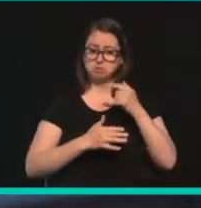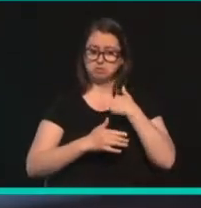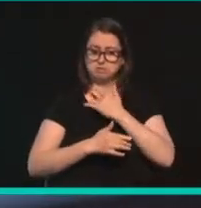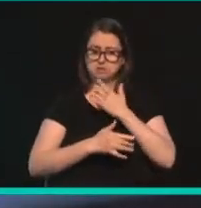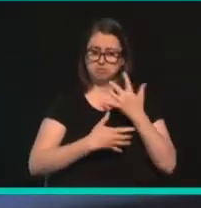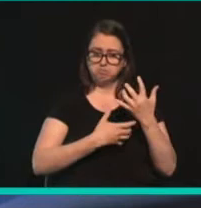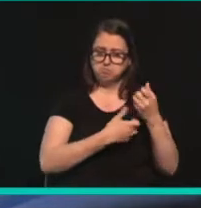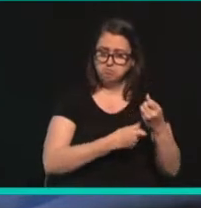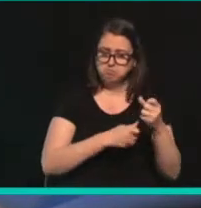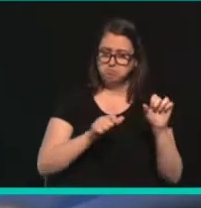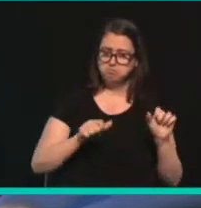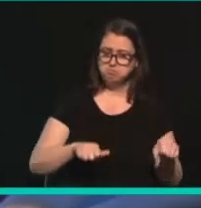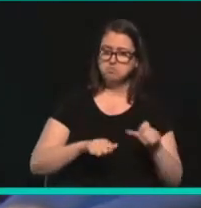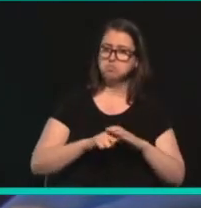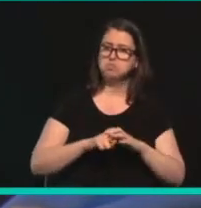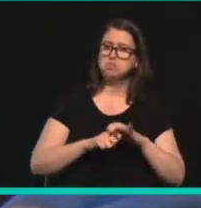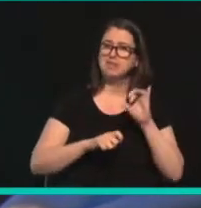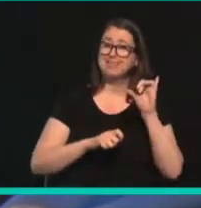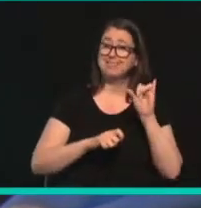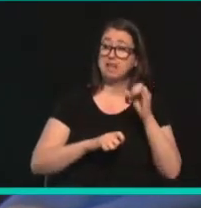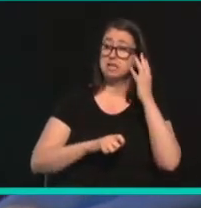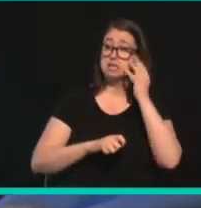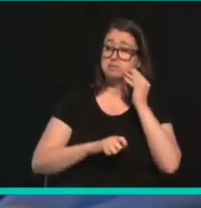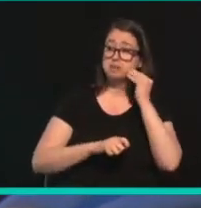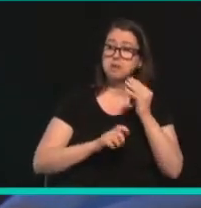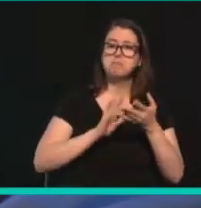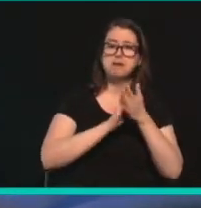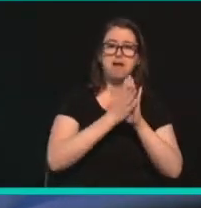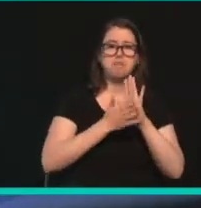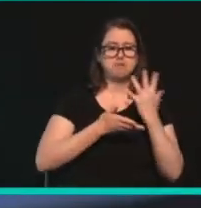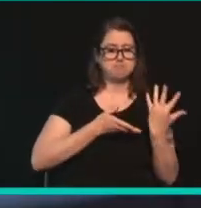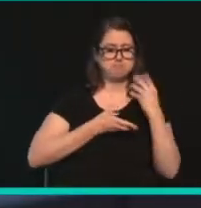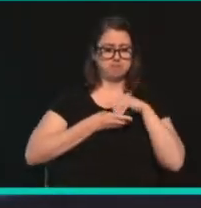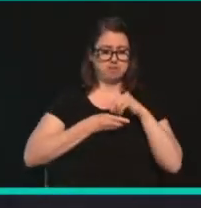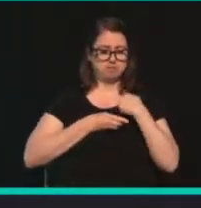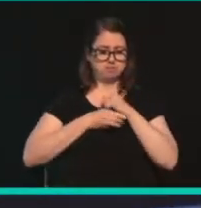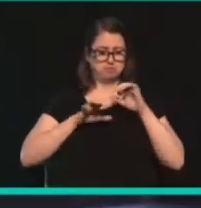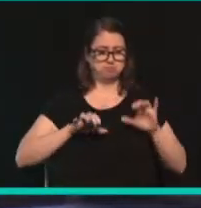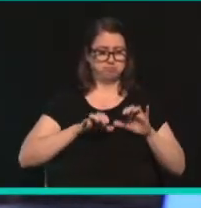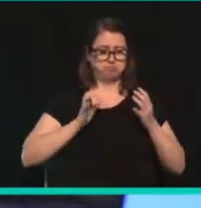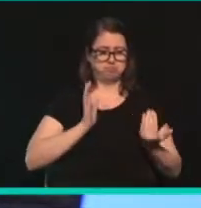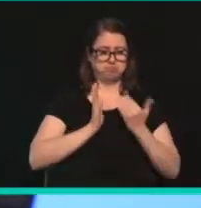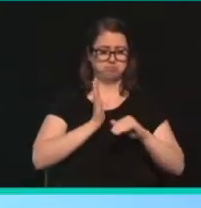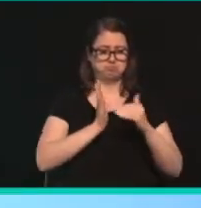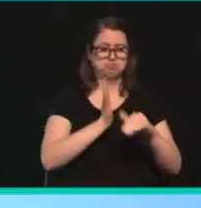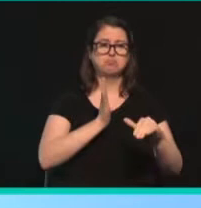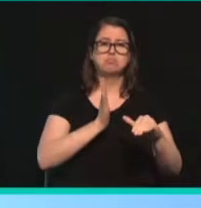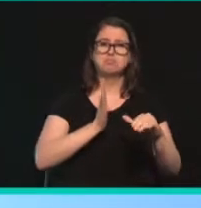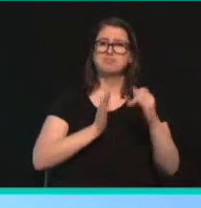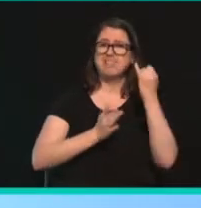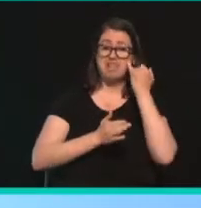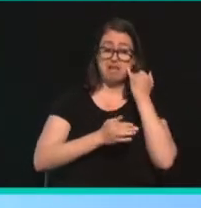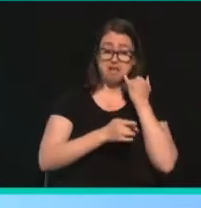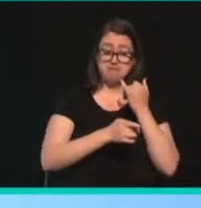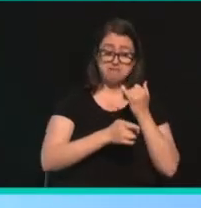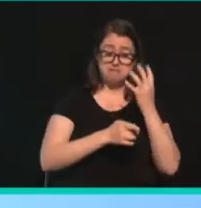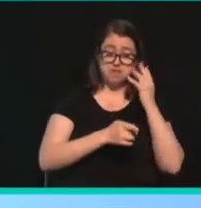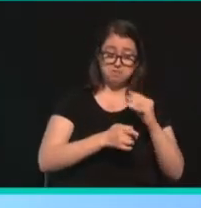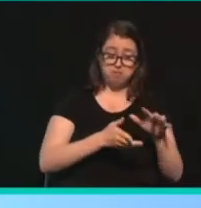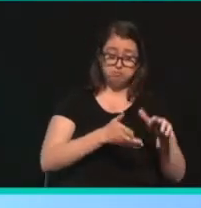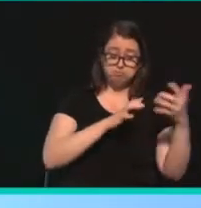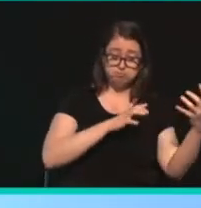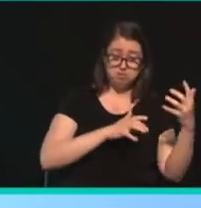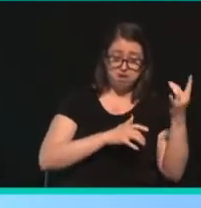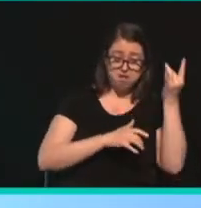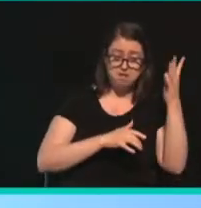That ends up being our standard. When we don't receive that experience, we get